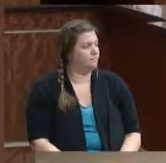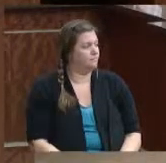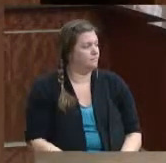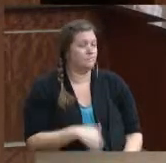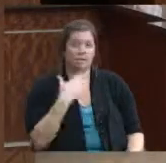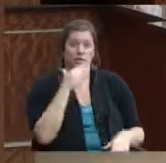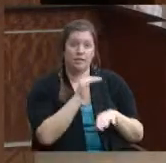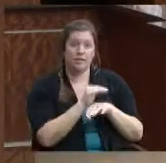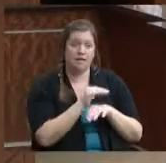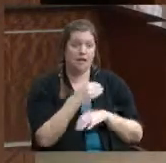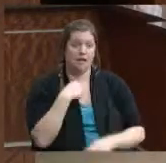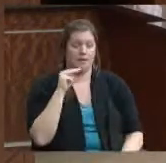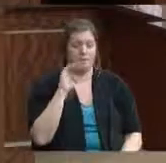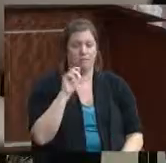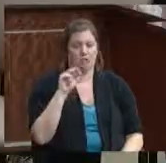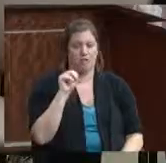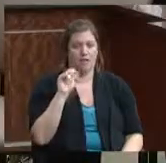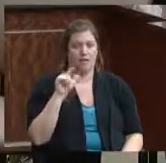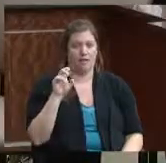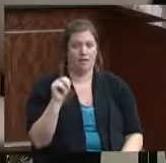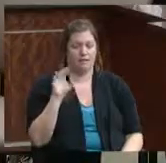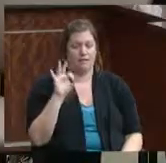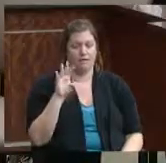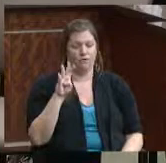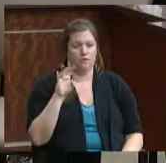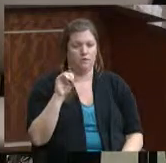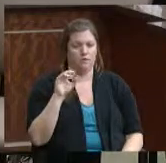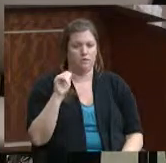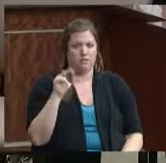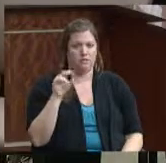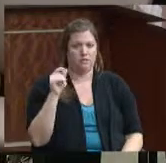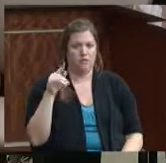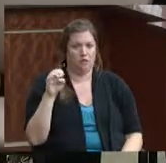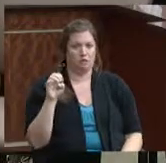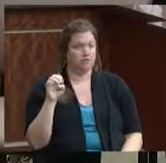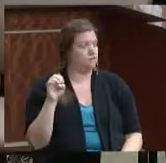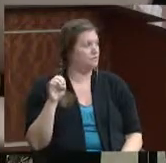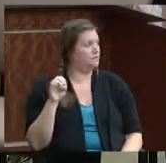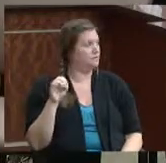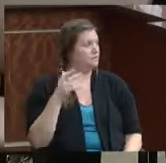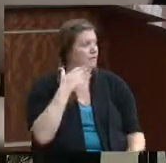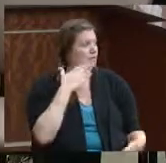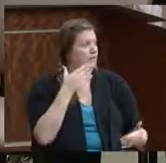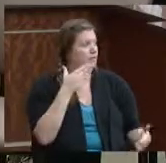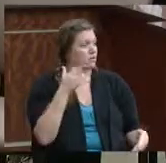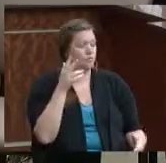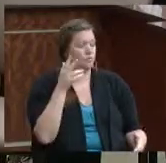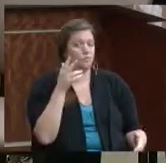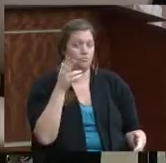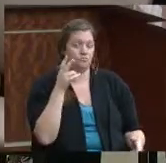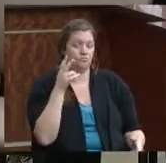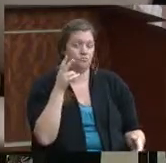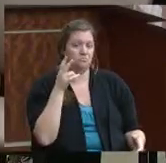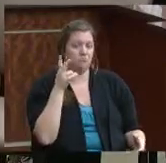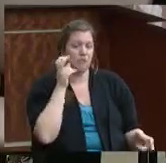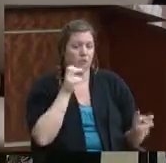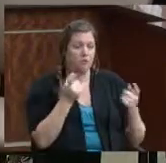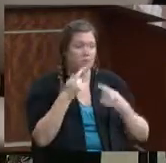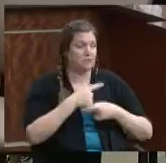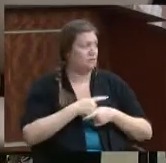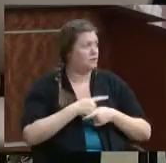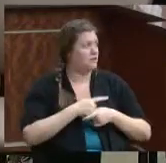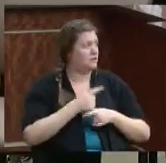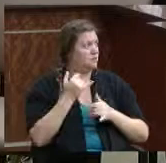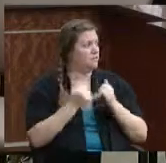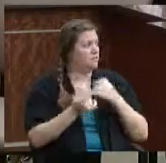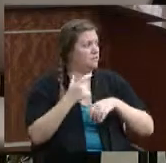Good evening. I am Michelle Allen, 9437 Trevino Terrace. Thank you for hearing me today. When